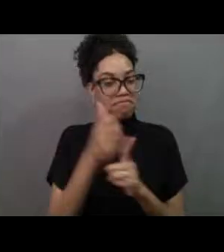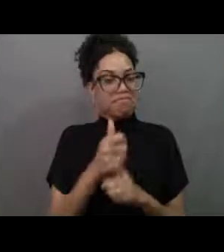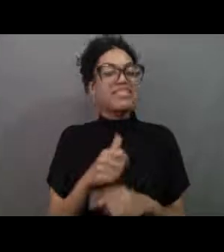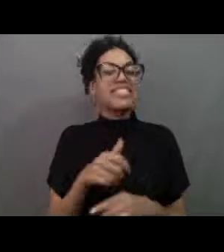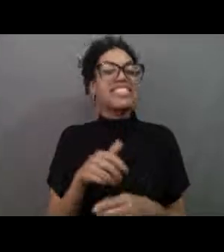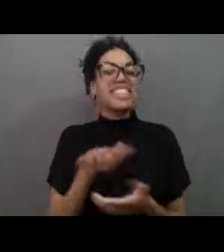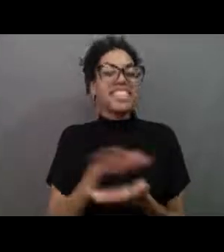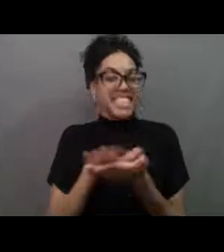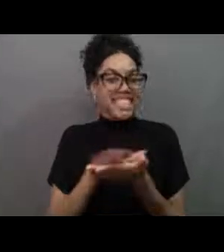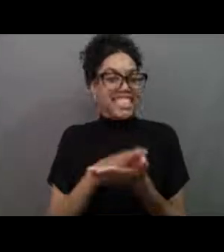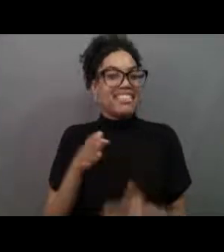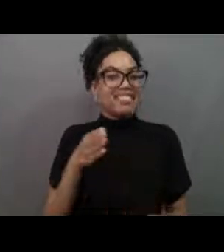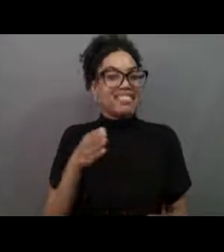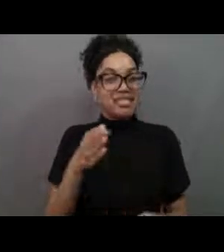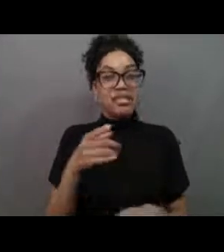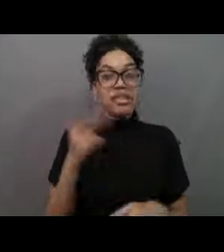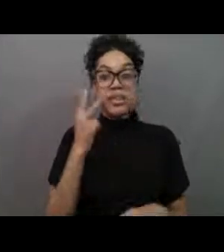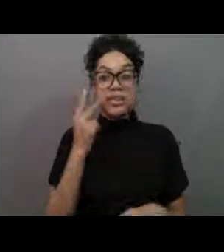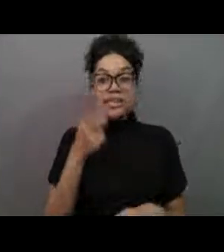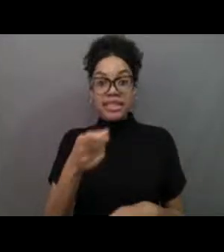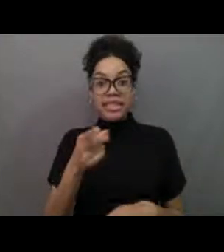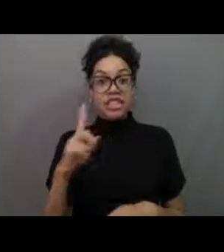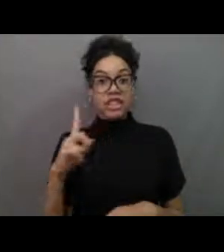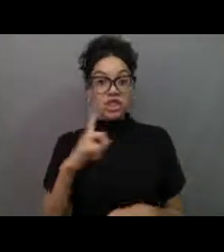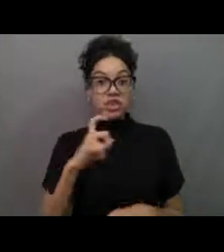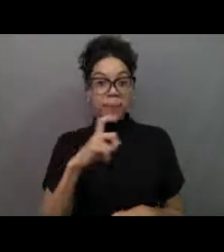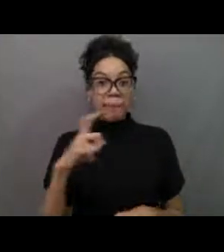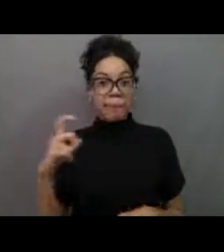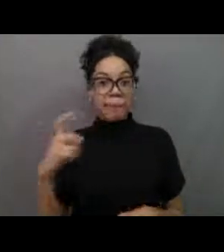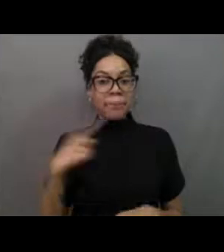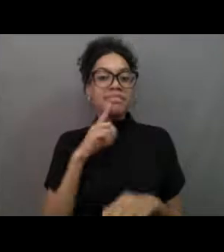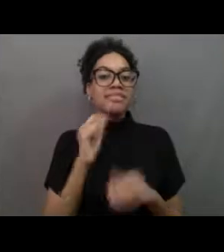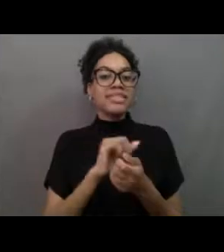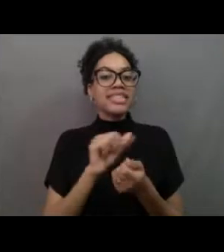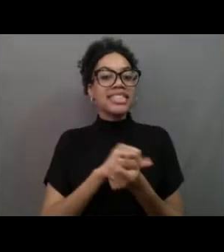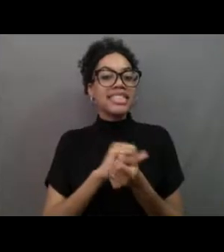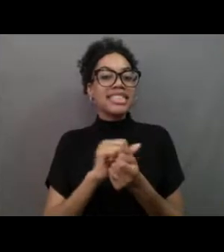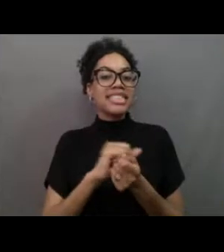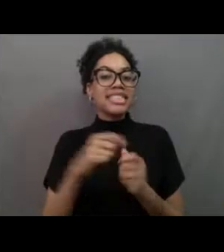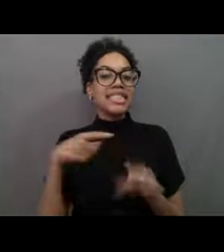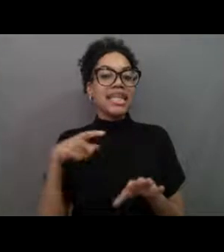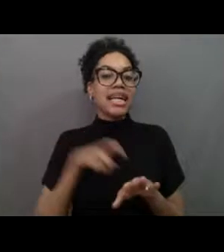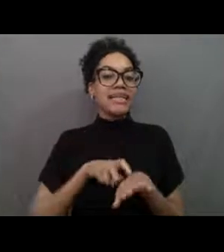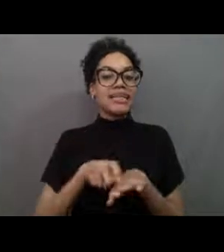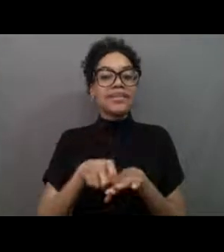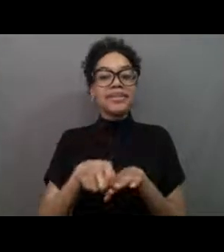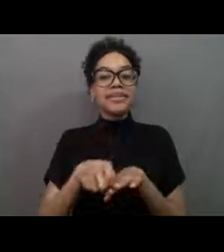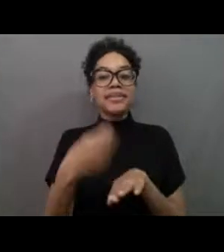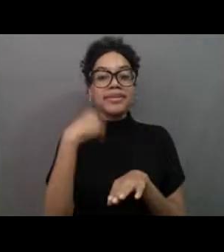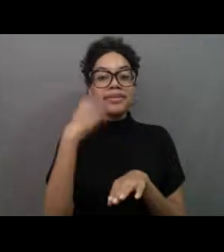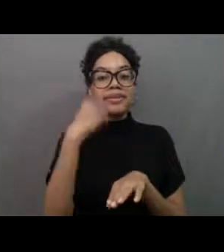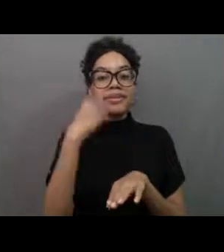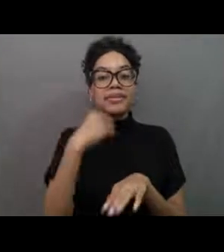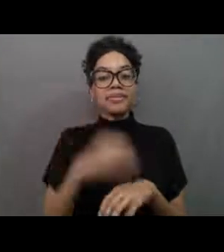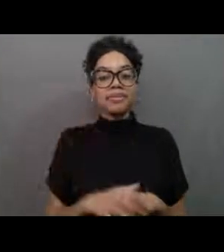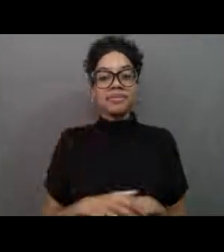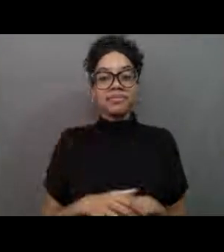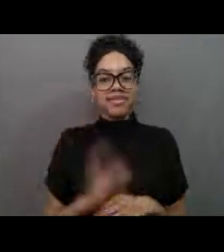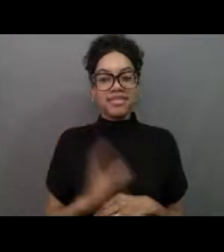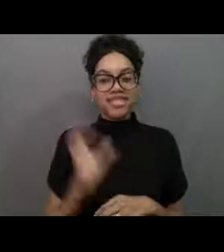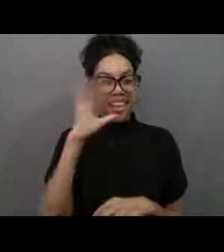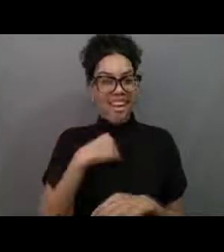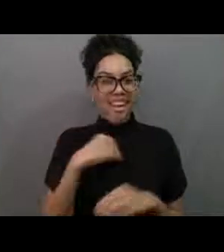you see here is doing a good job of cleaning this eel. And they're odd-shaped fish. This guy looks like a pyramid